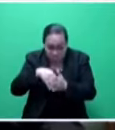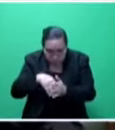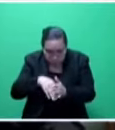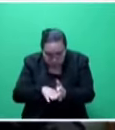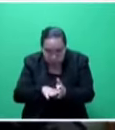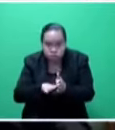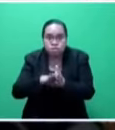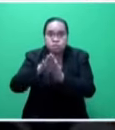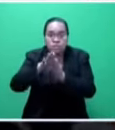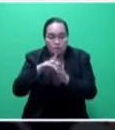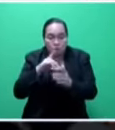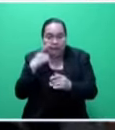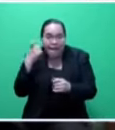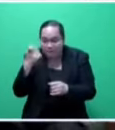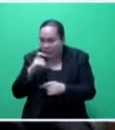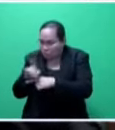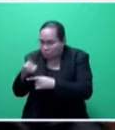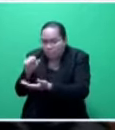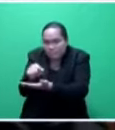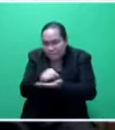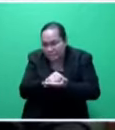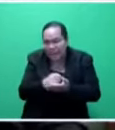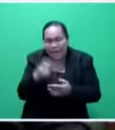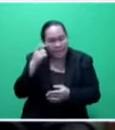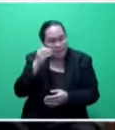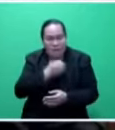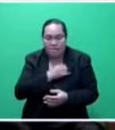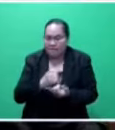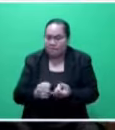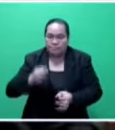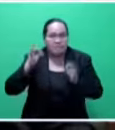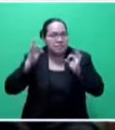So this, I believe that this is a very decisive